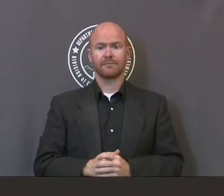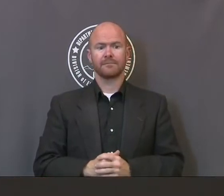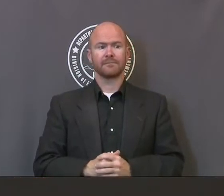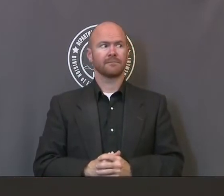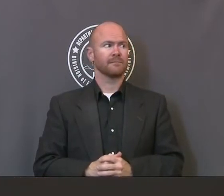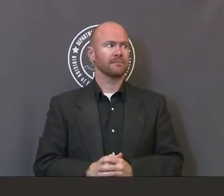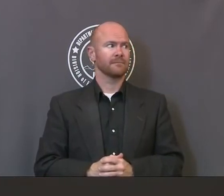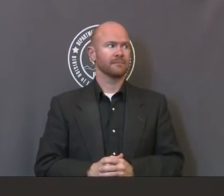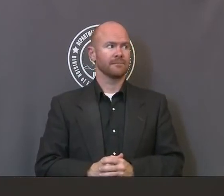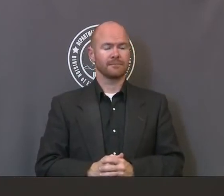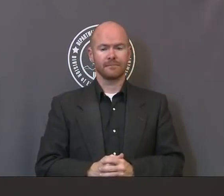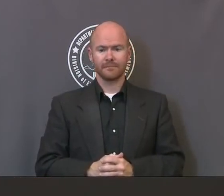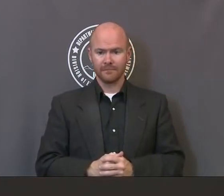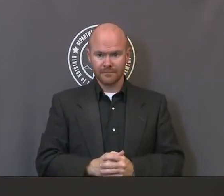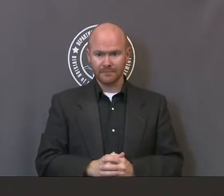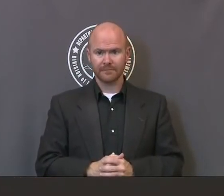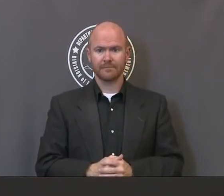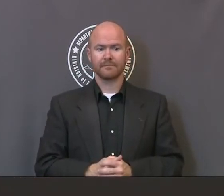Next question.